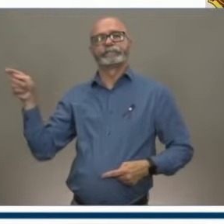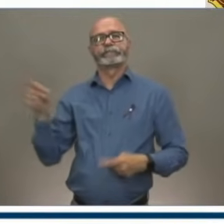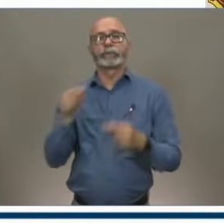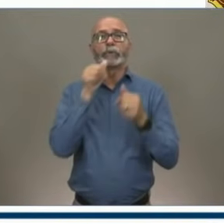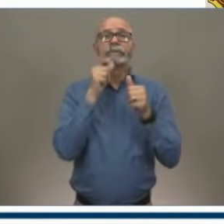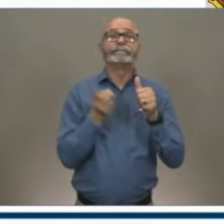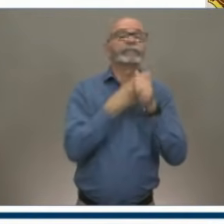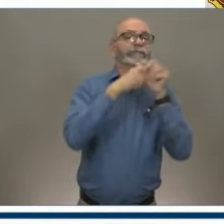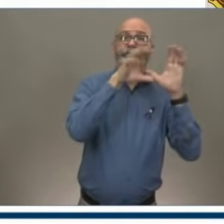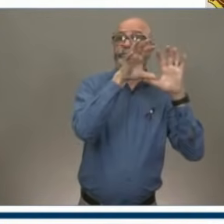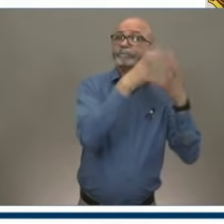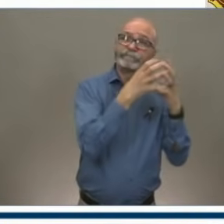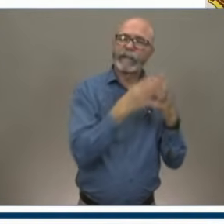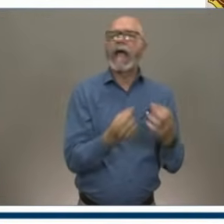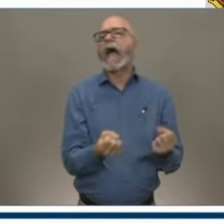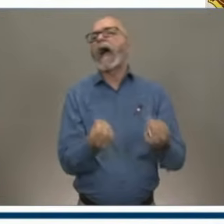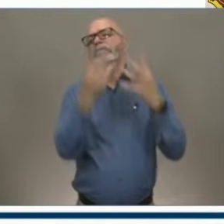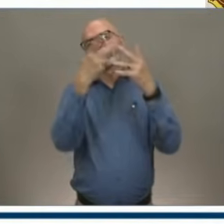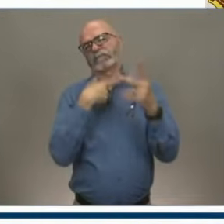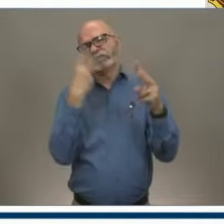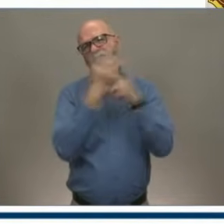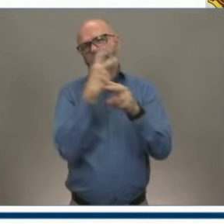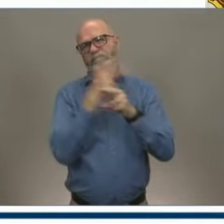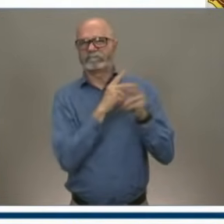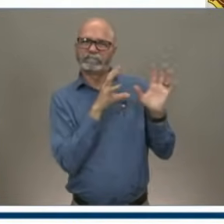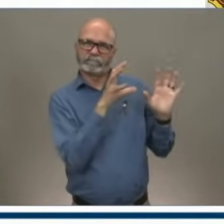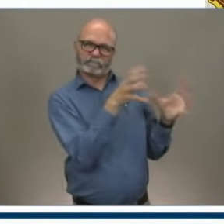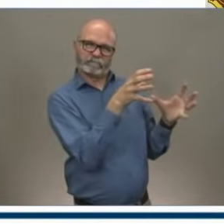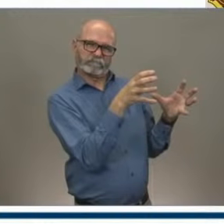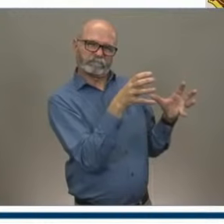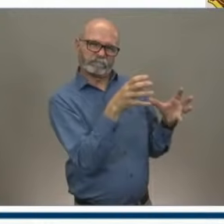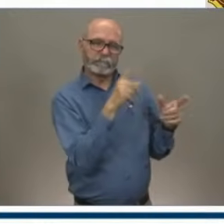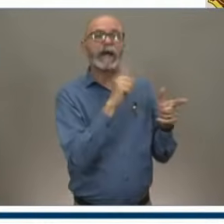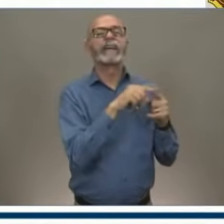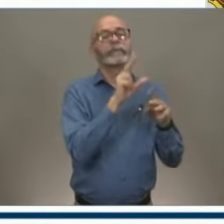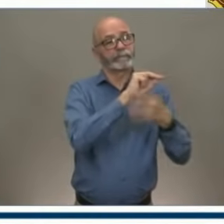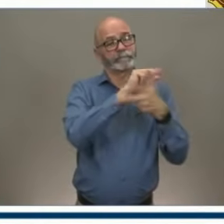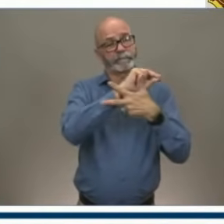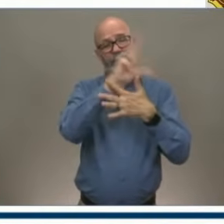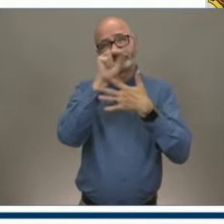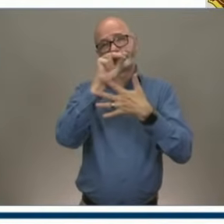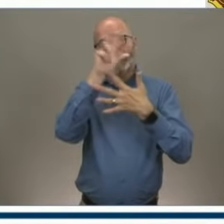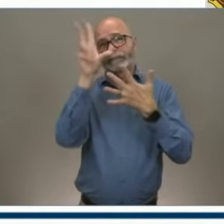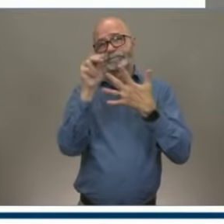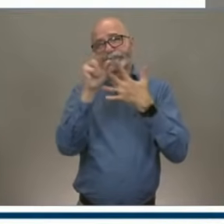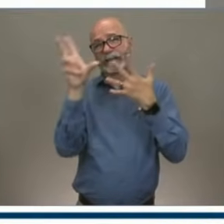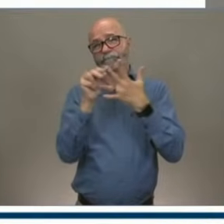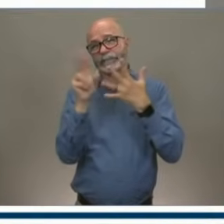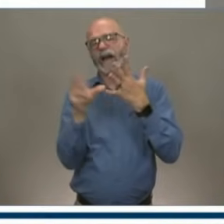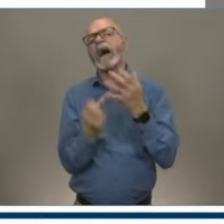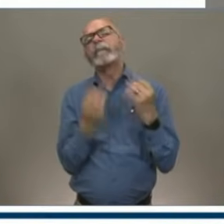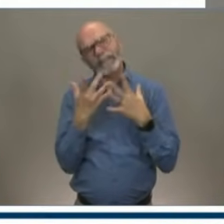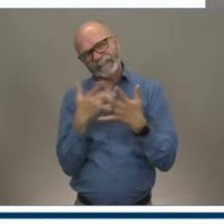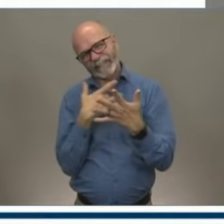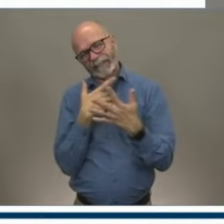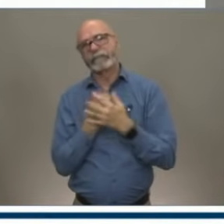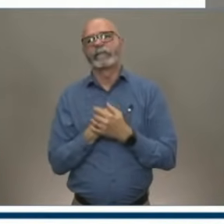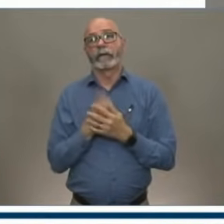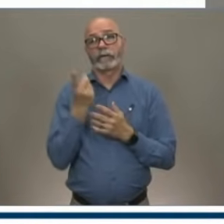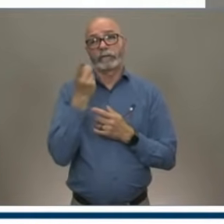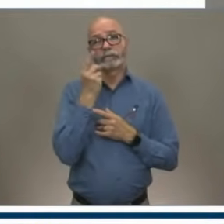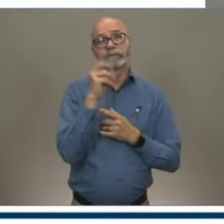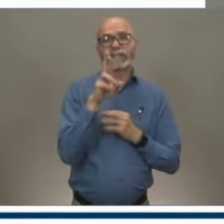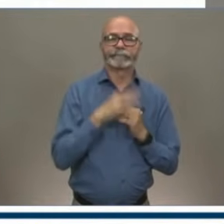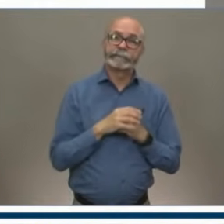then what happens, or how many more are kind of in the queue after that? So right now, Jean, we're working. We don't know how